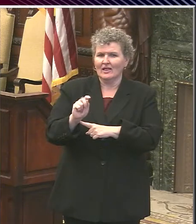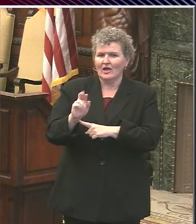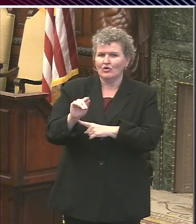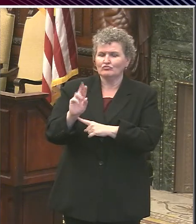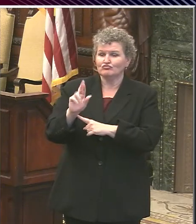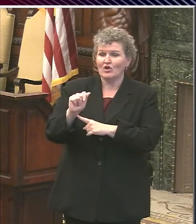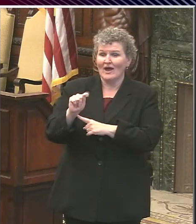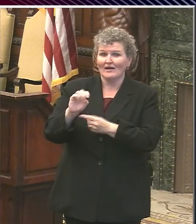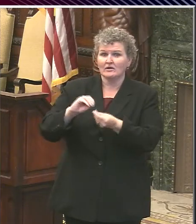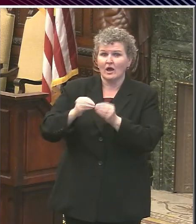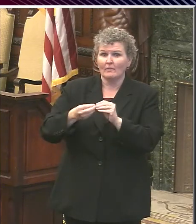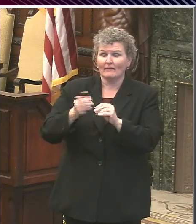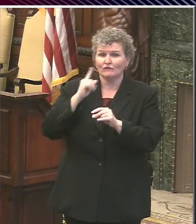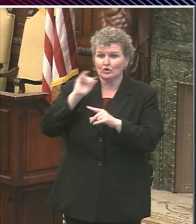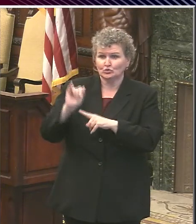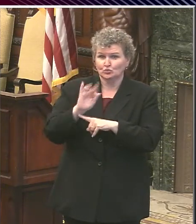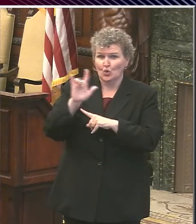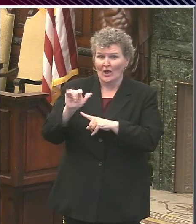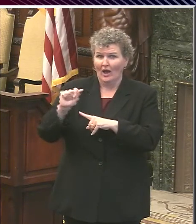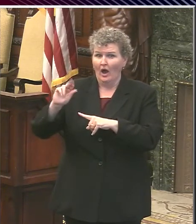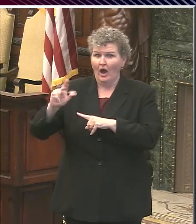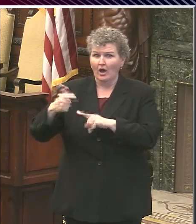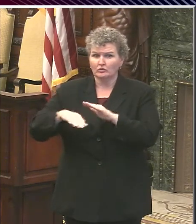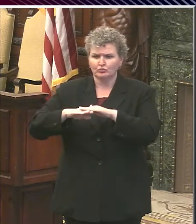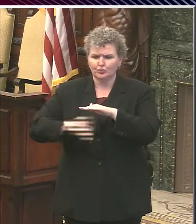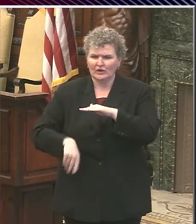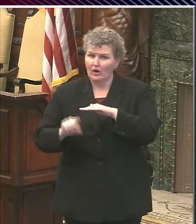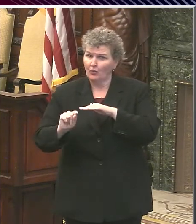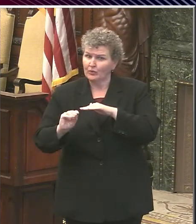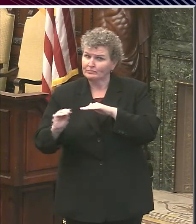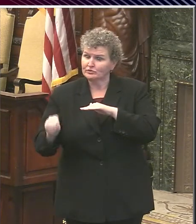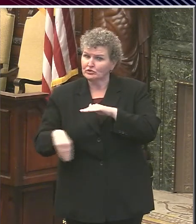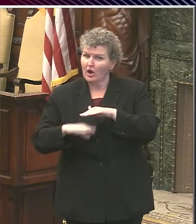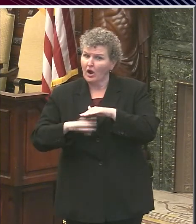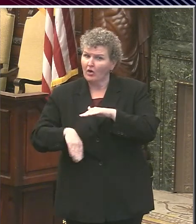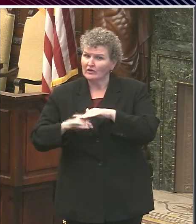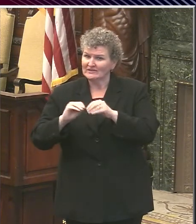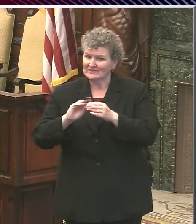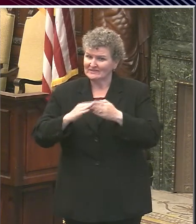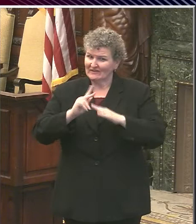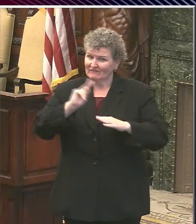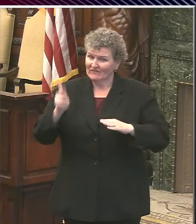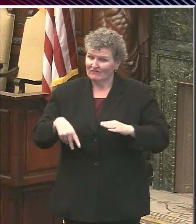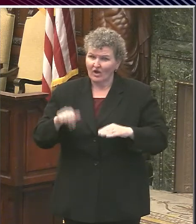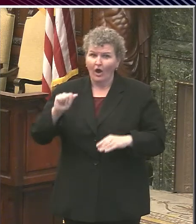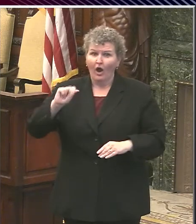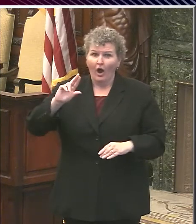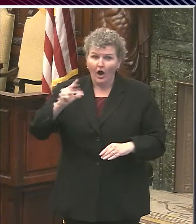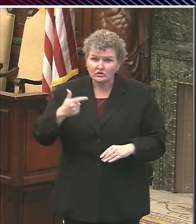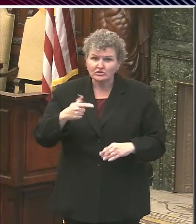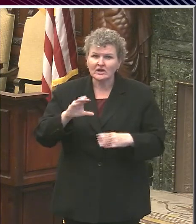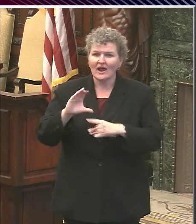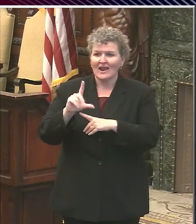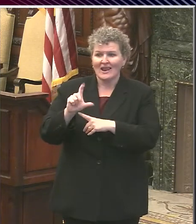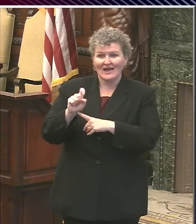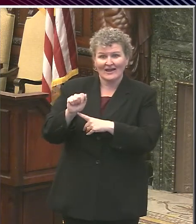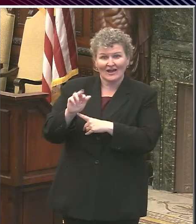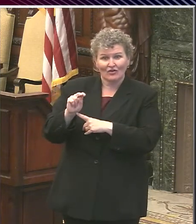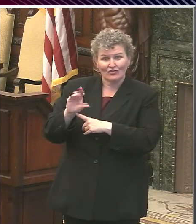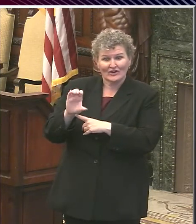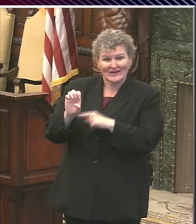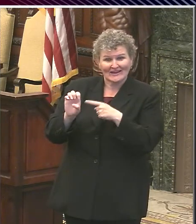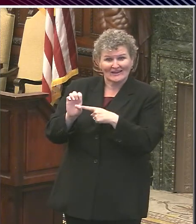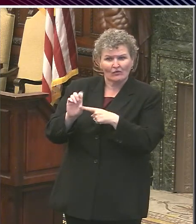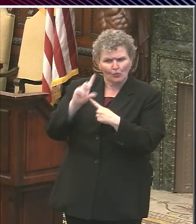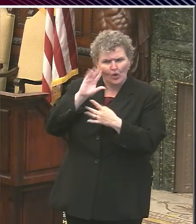and August were well under 20% in the city of Philadelphia. He said for August, the clearance rate or the solve rate for shootings was